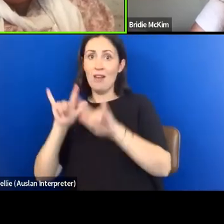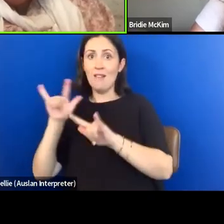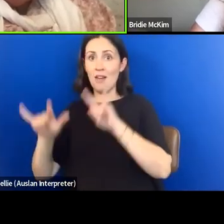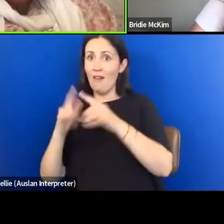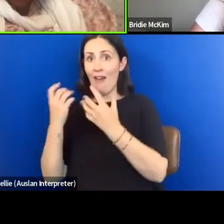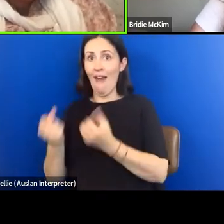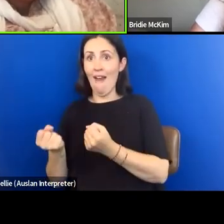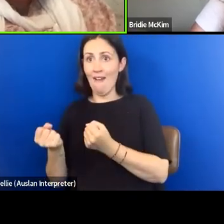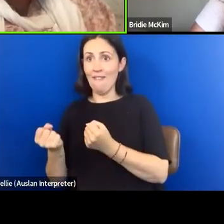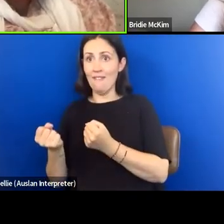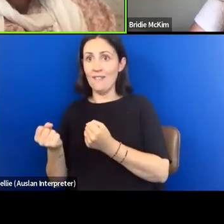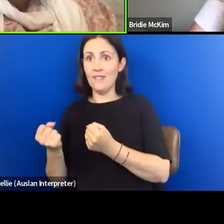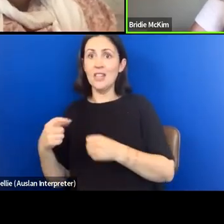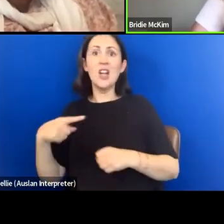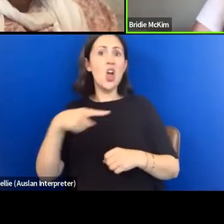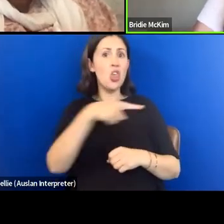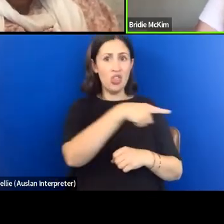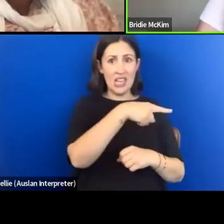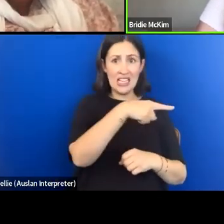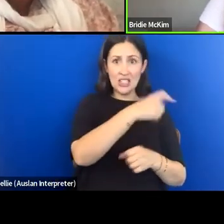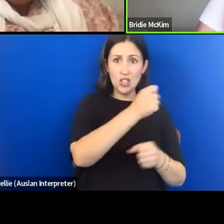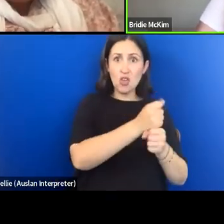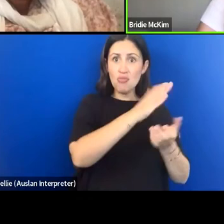know, ableist. So I'll say that.